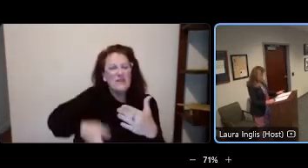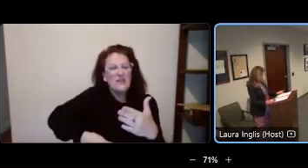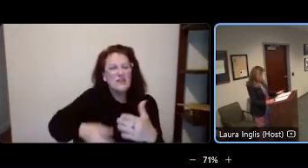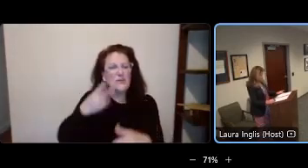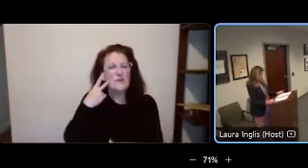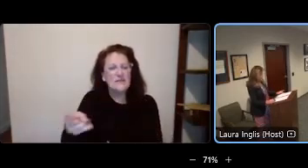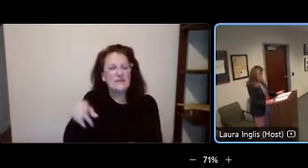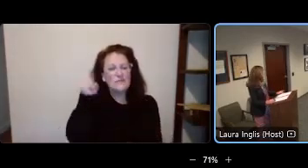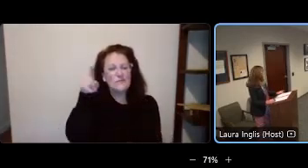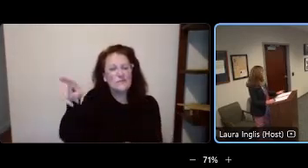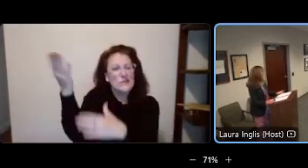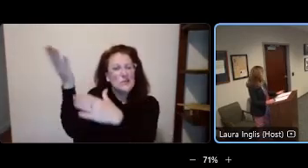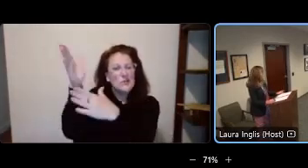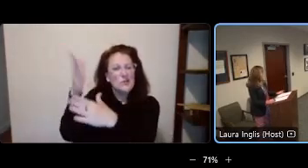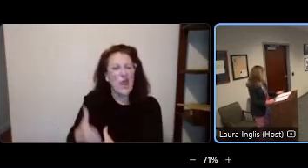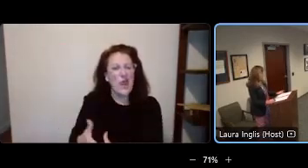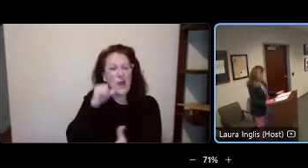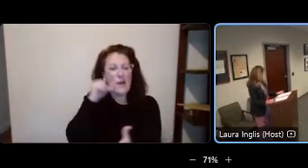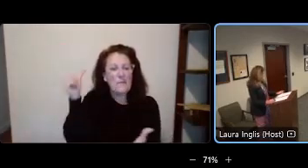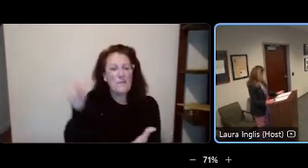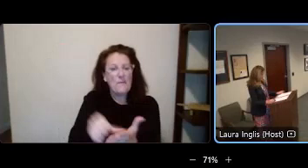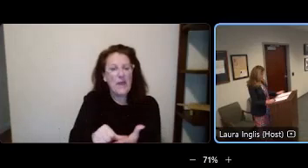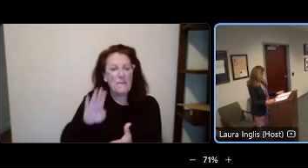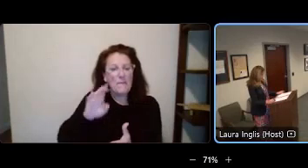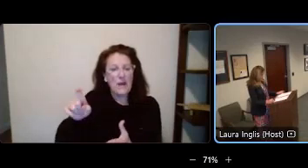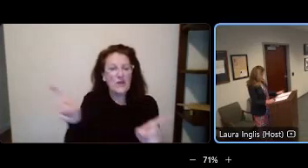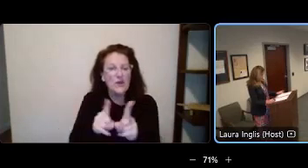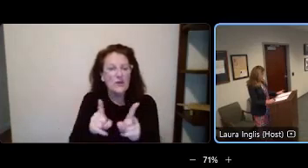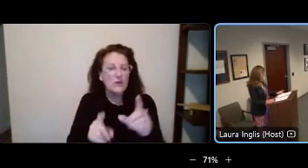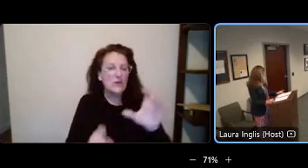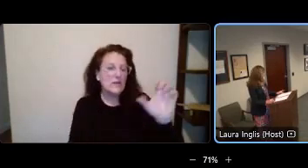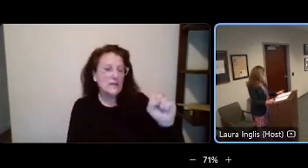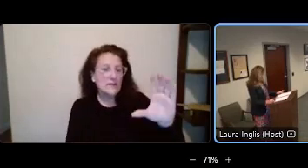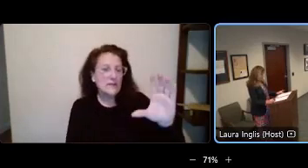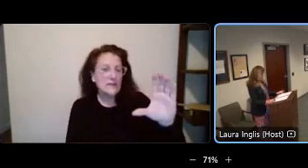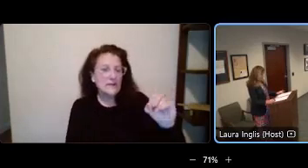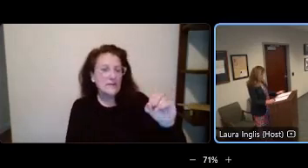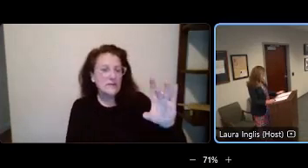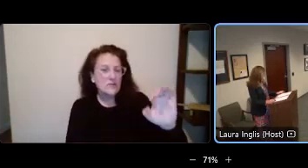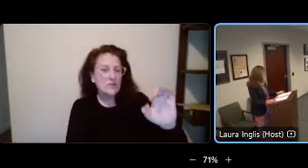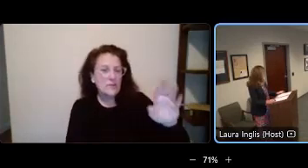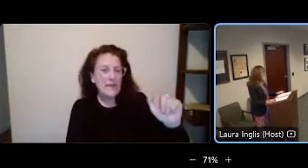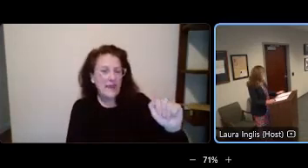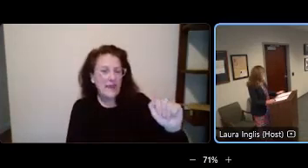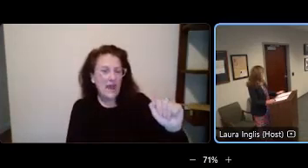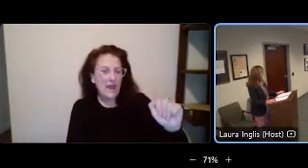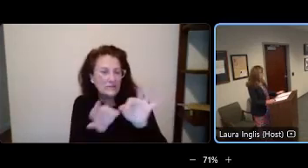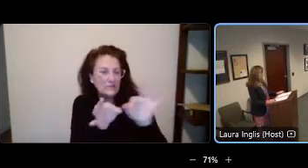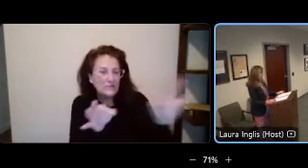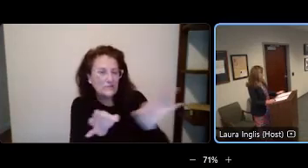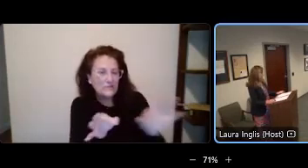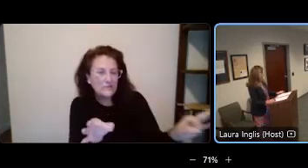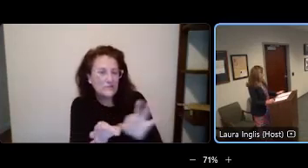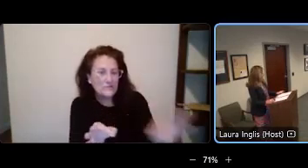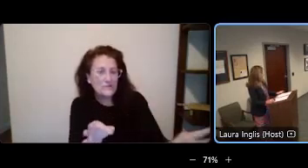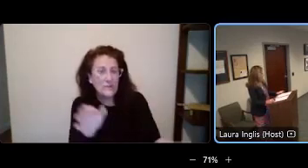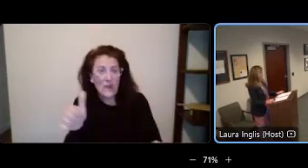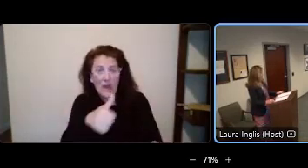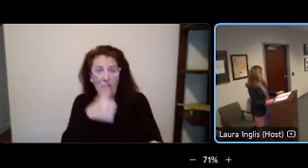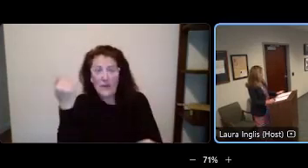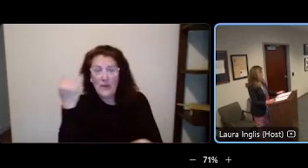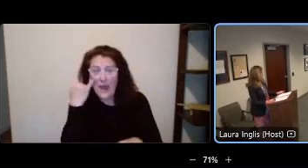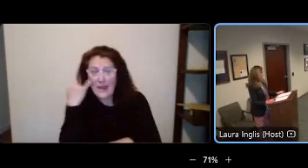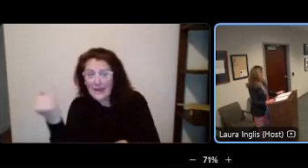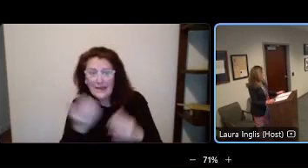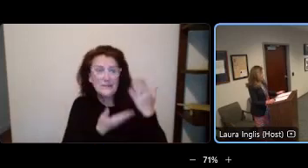of our shared mailboxes as well as our social media handles. For any ideas or suggestions, whether that's on something communications can